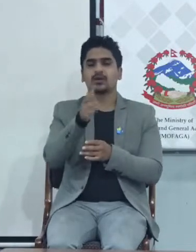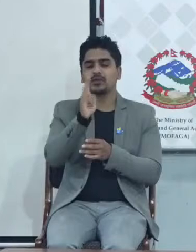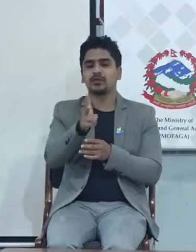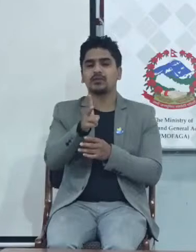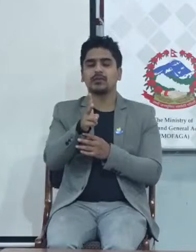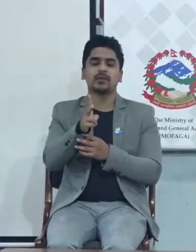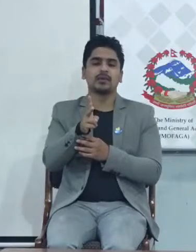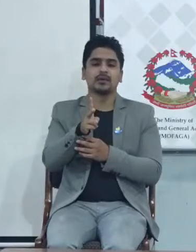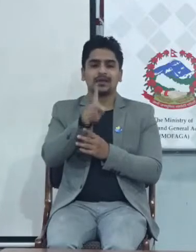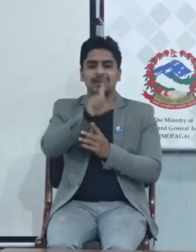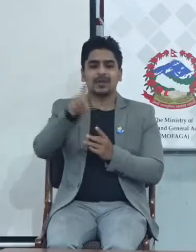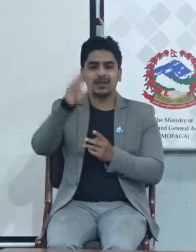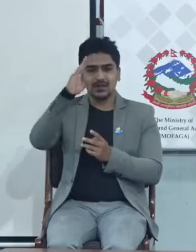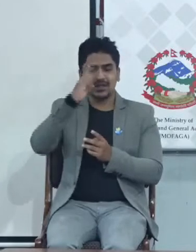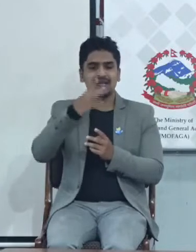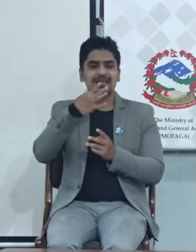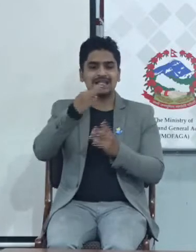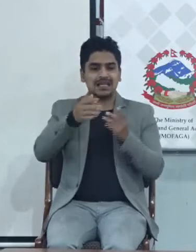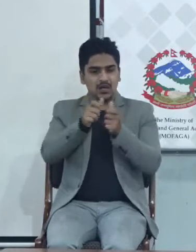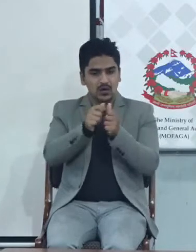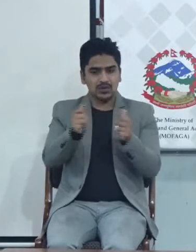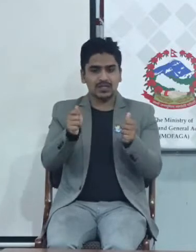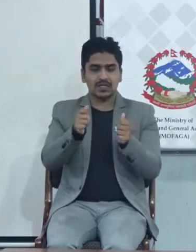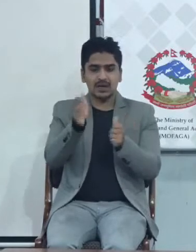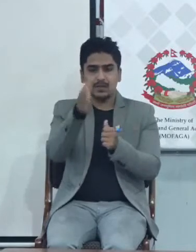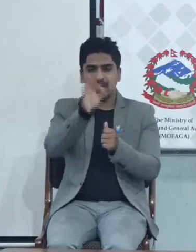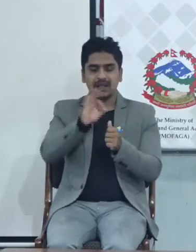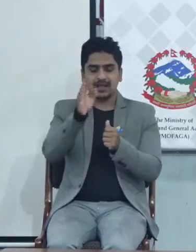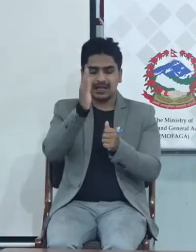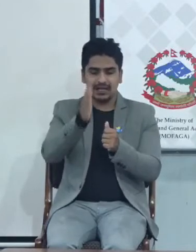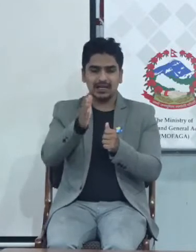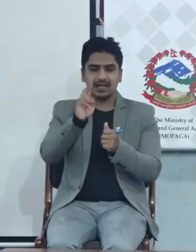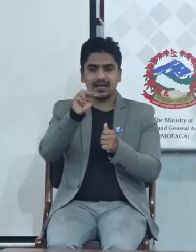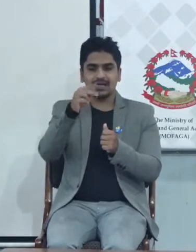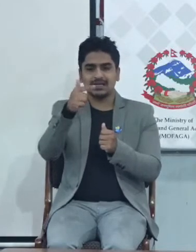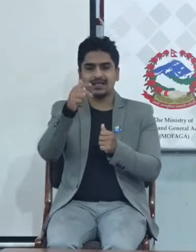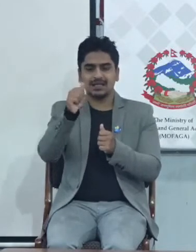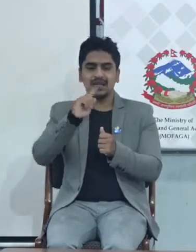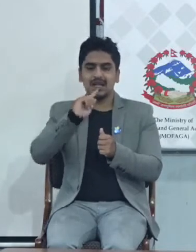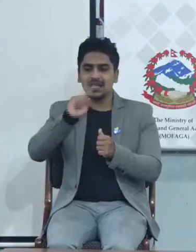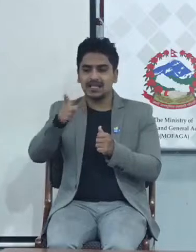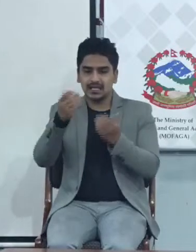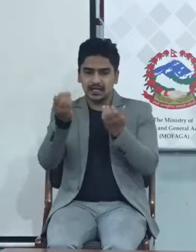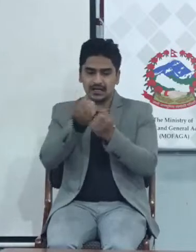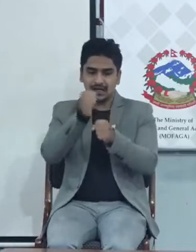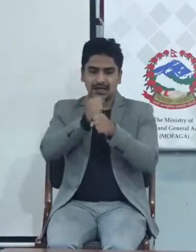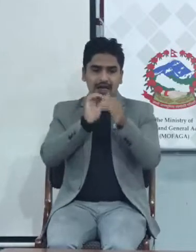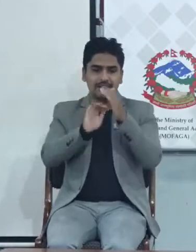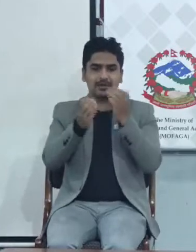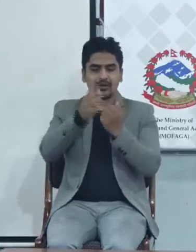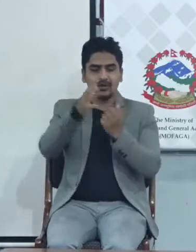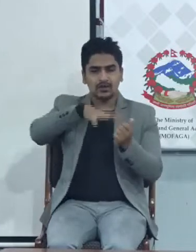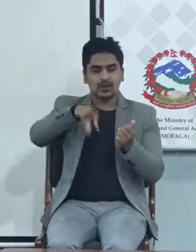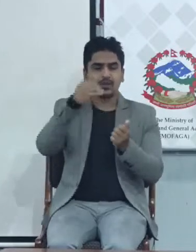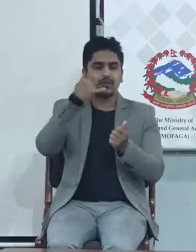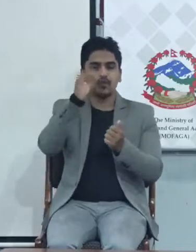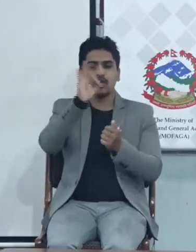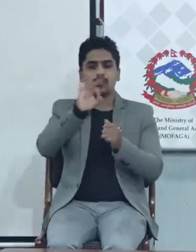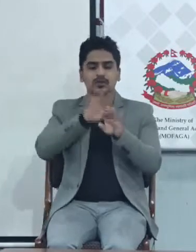decision direction and order to the telecom operators, and that was applicable to data as well, voice plus